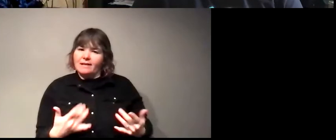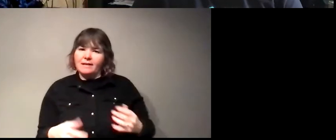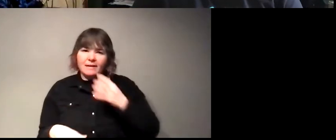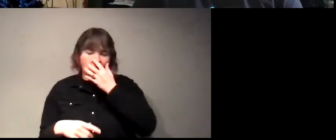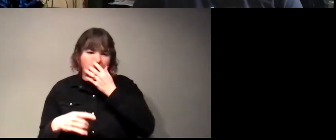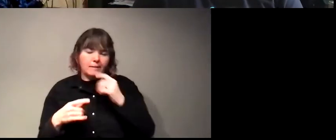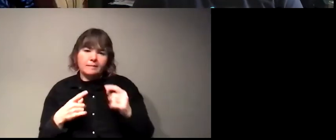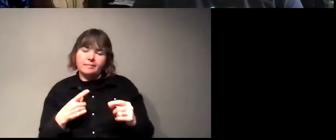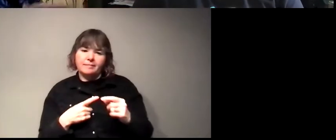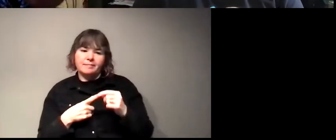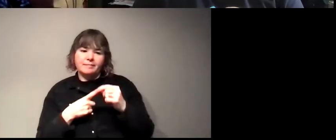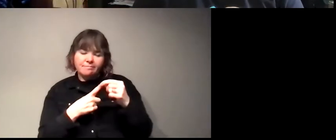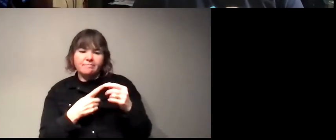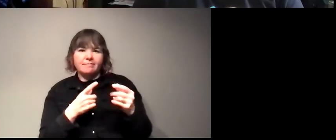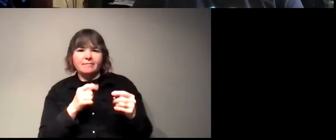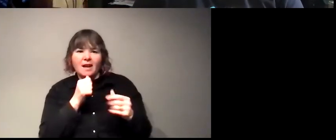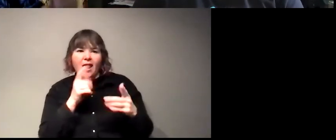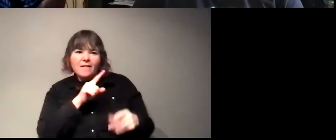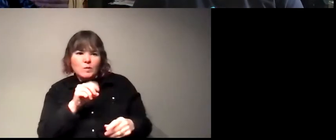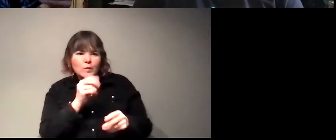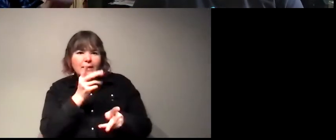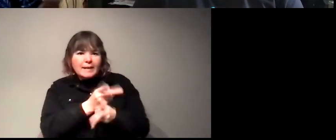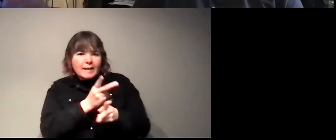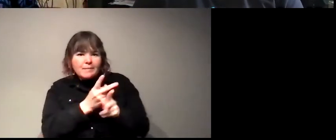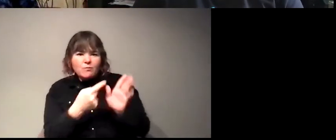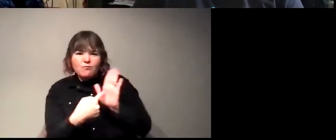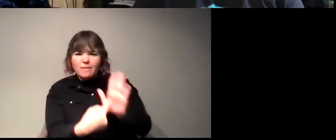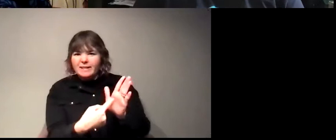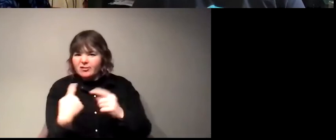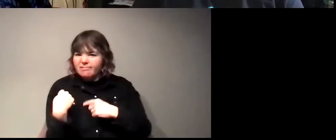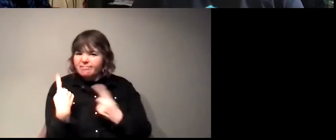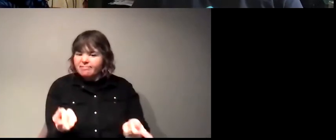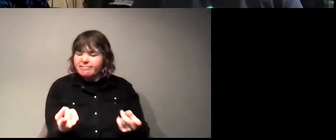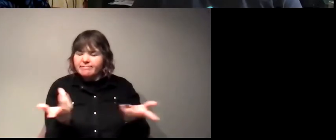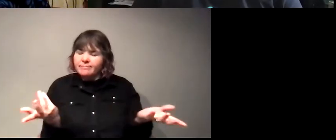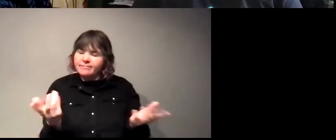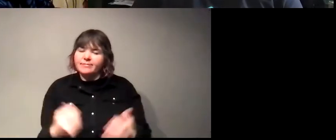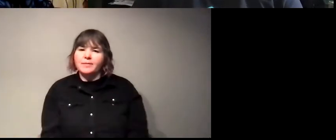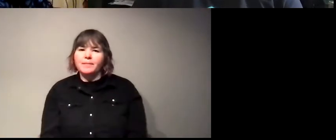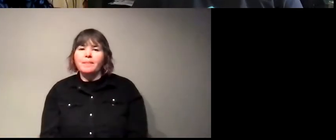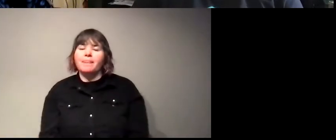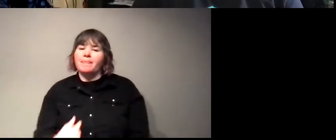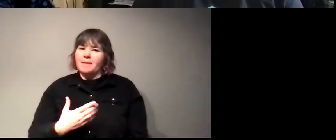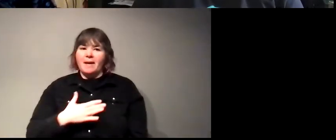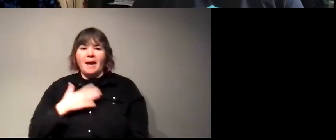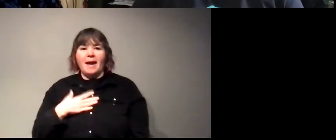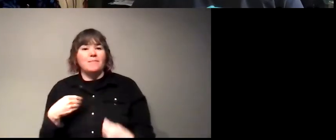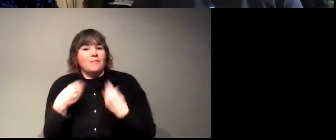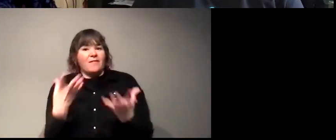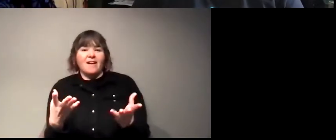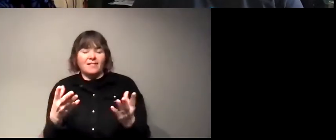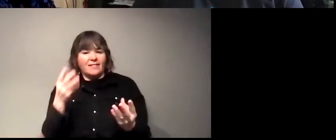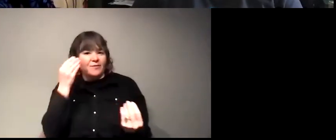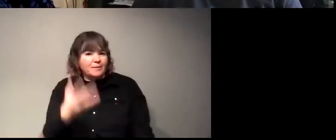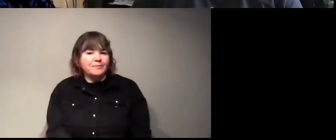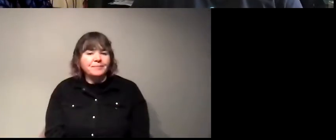has not been very much zookeeper representation. So I am happy to provide that. Wonderful.